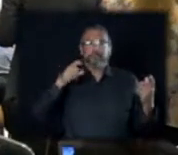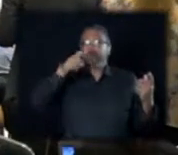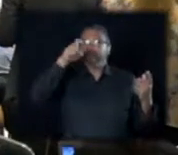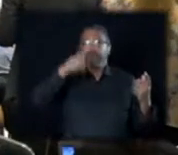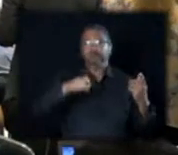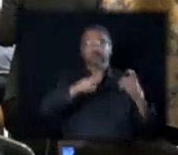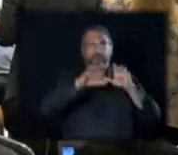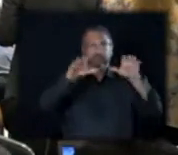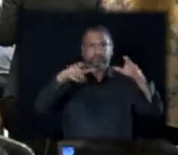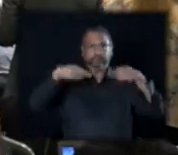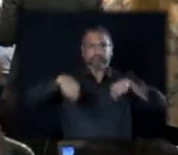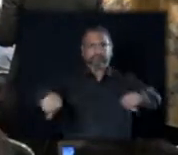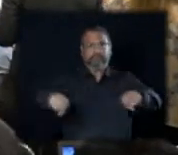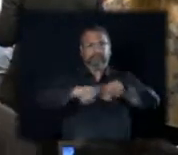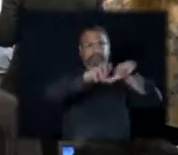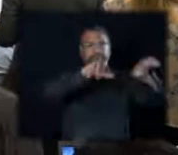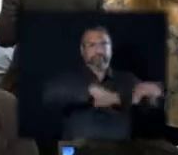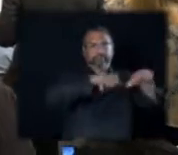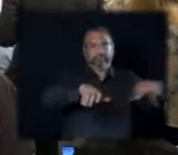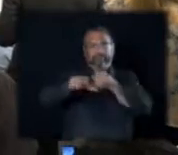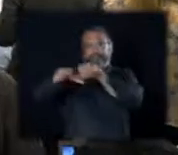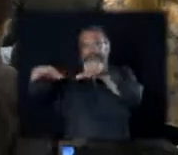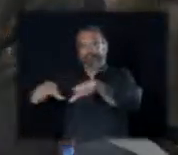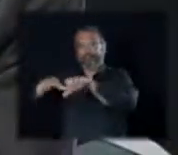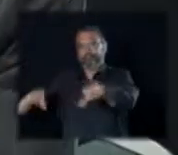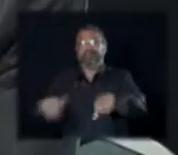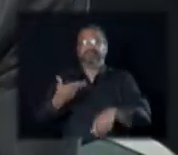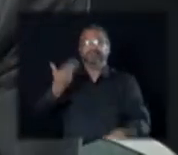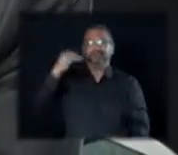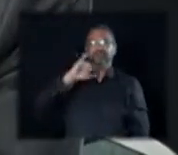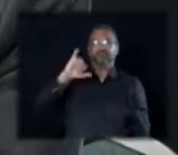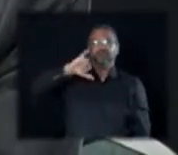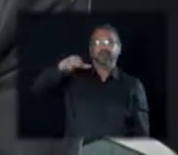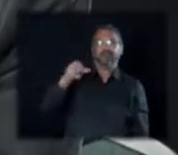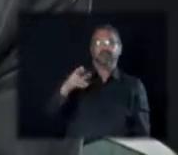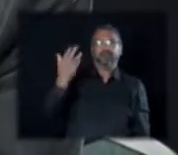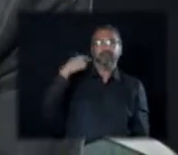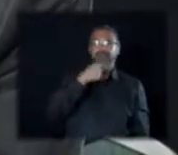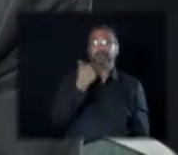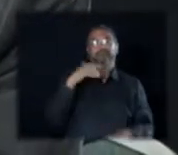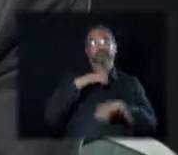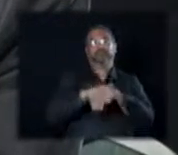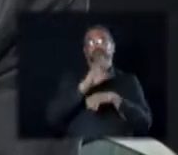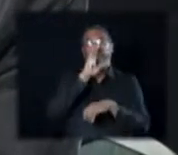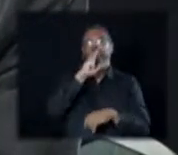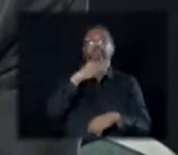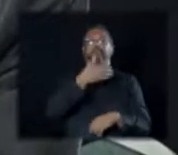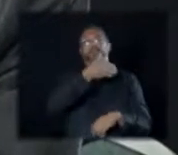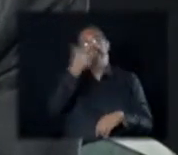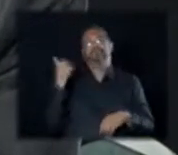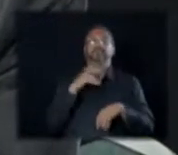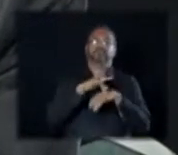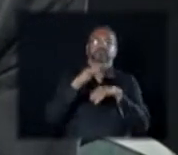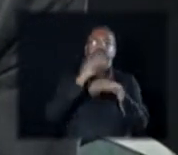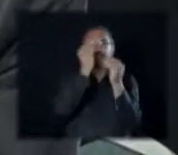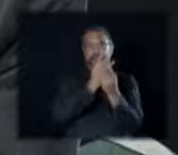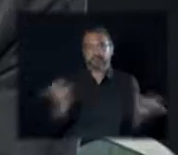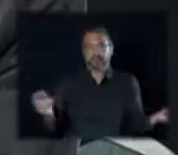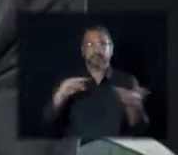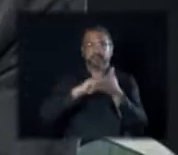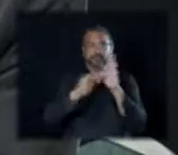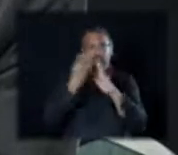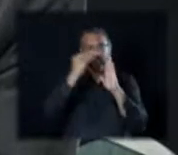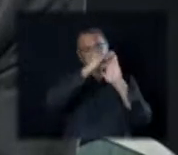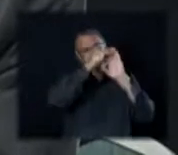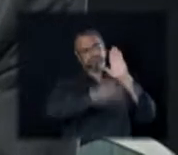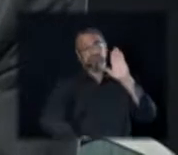is that we need to do many things at the same time and use, as Jose Ramon said, the best available information to draft